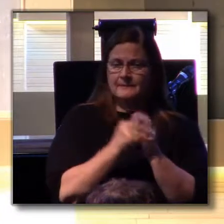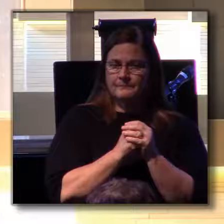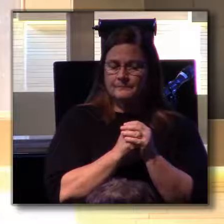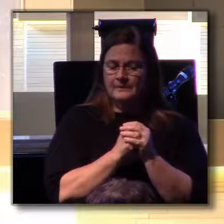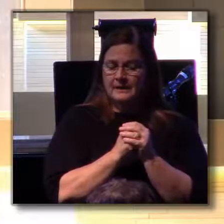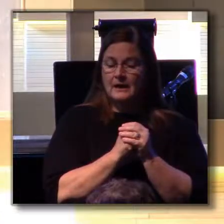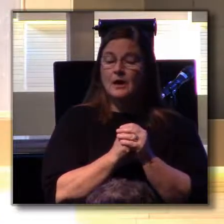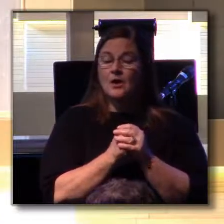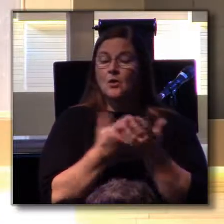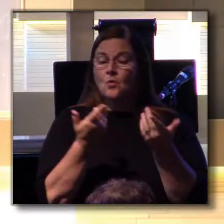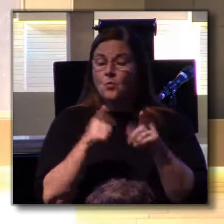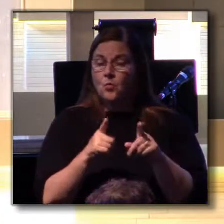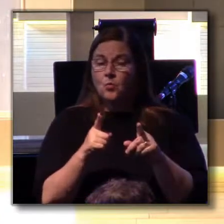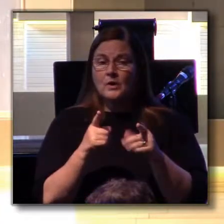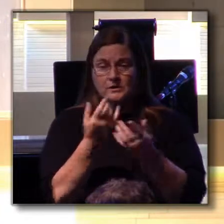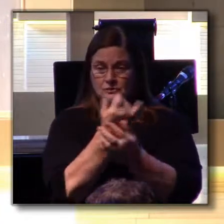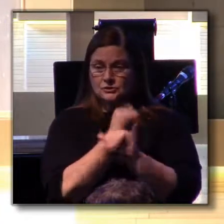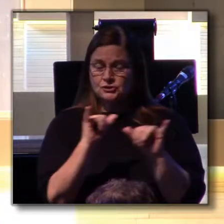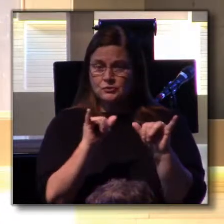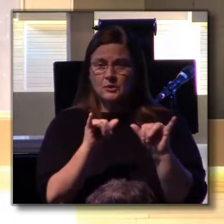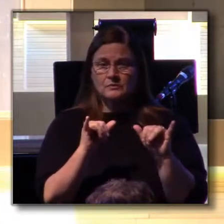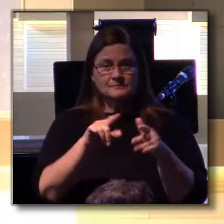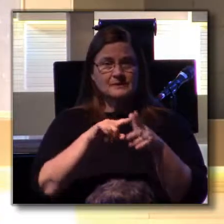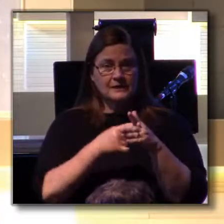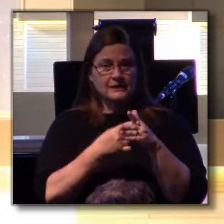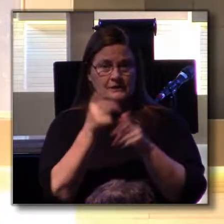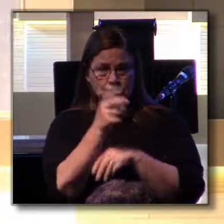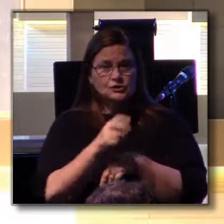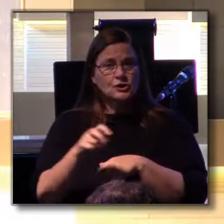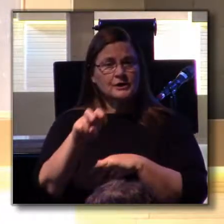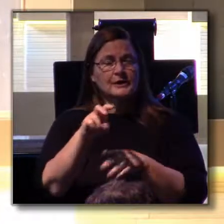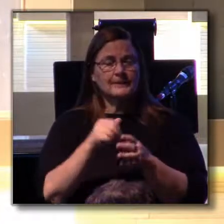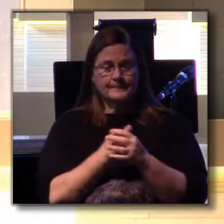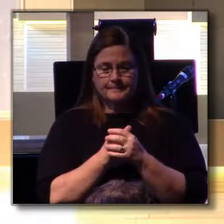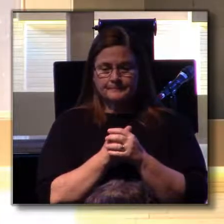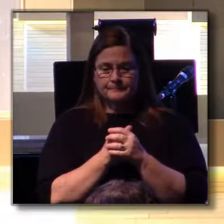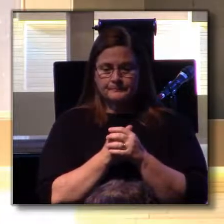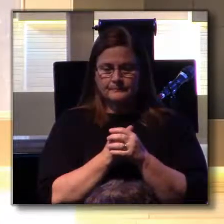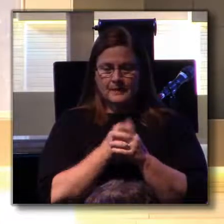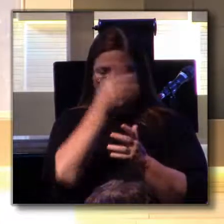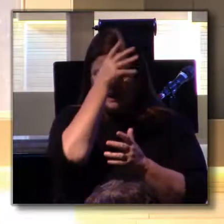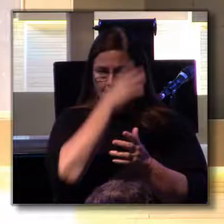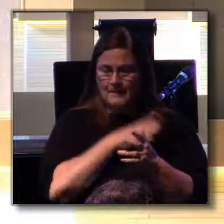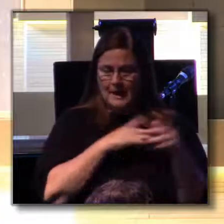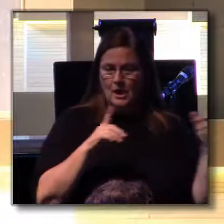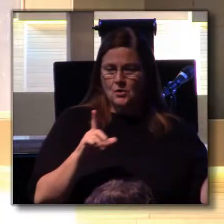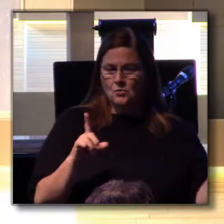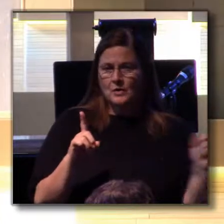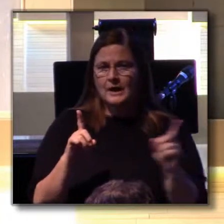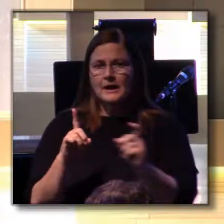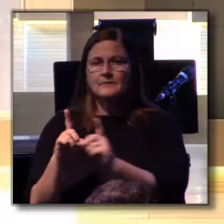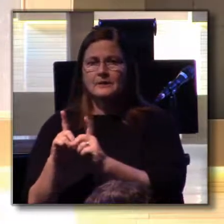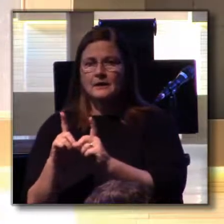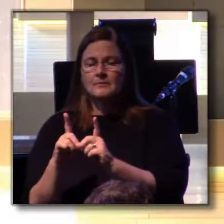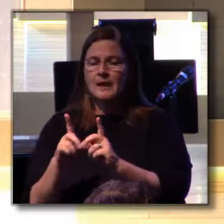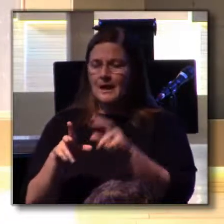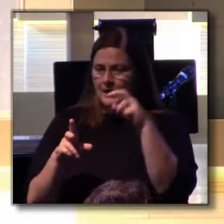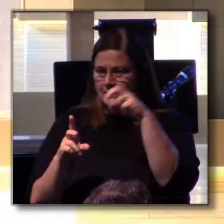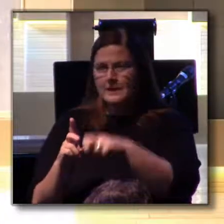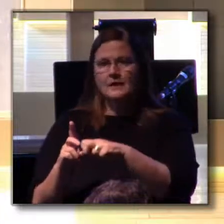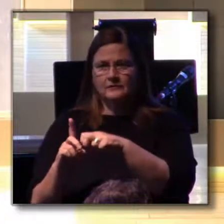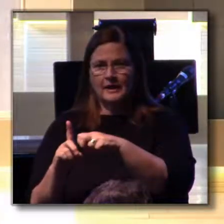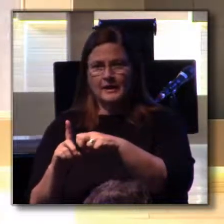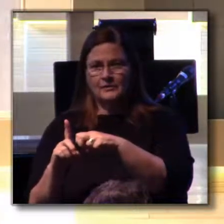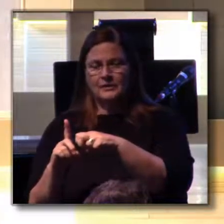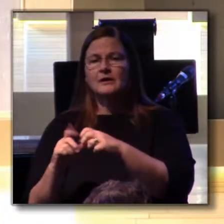setting out on a journey or on his way, on his path, a man ran up to him and knelt before him and asked